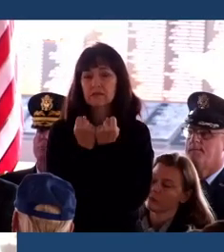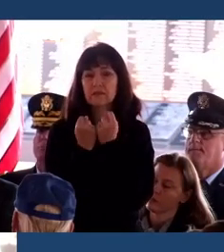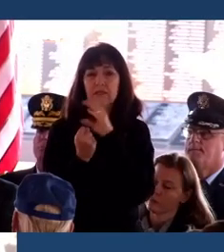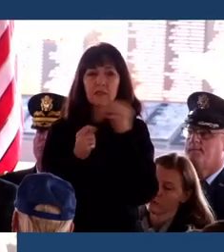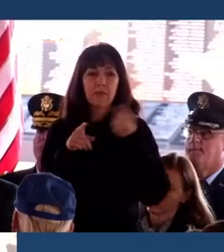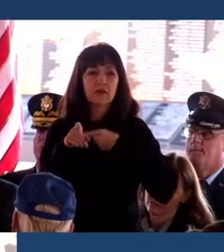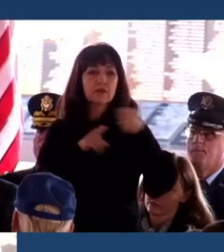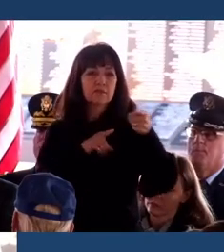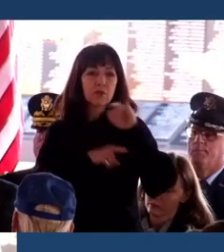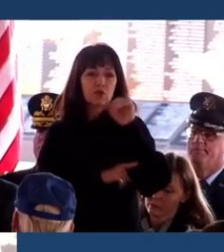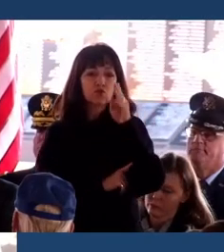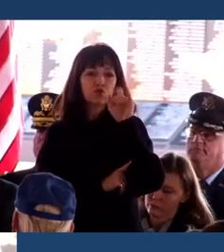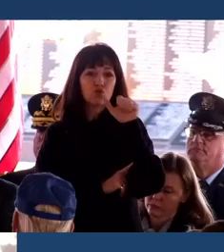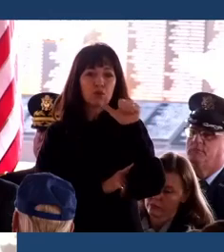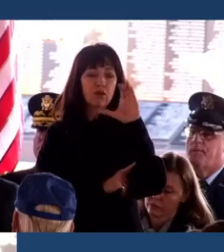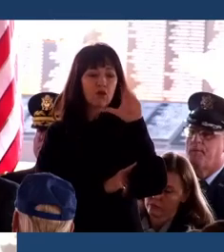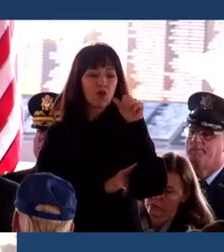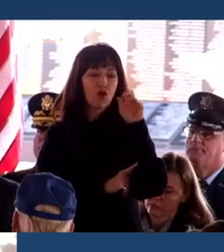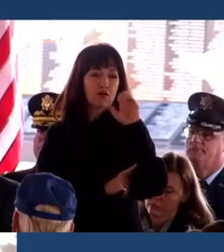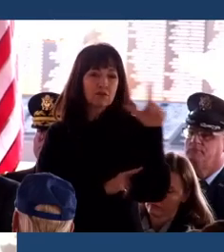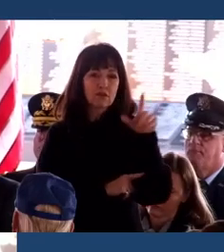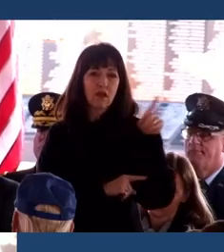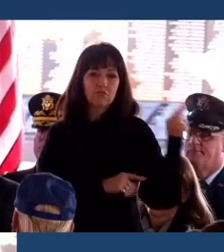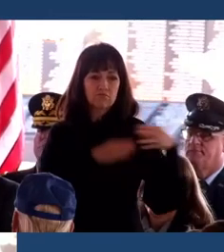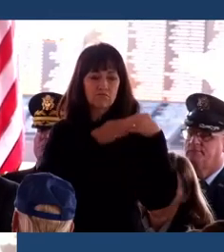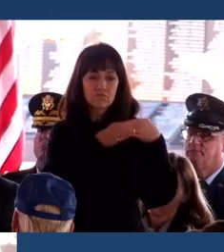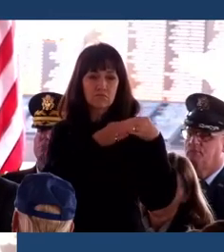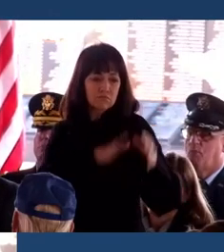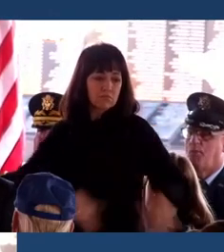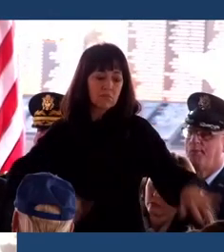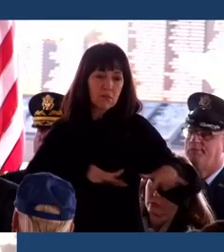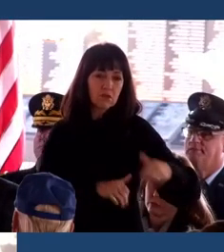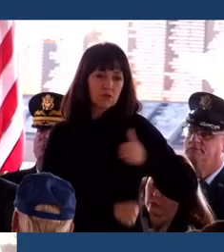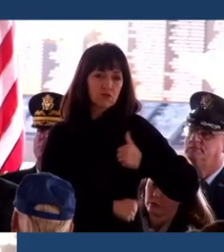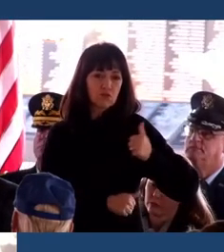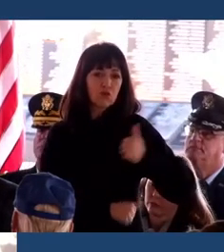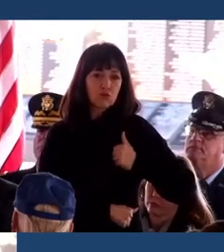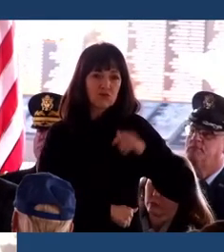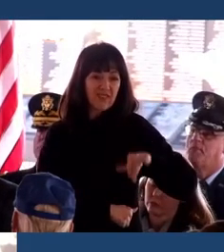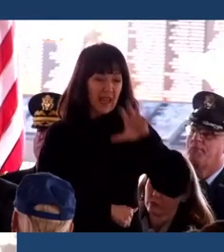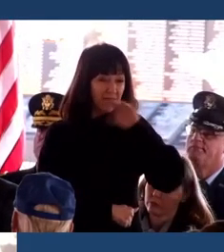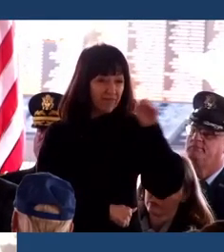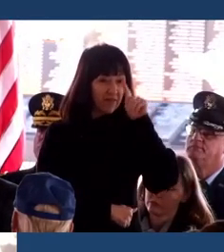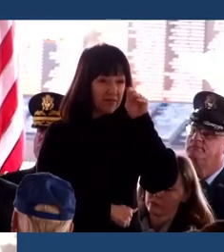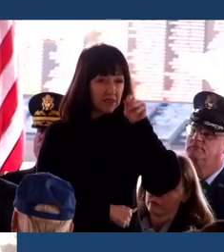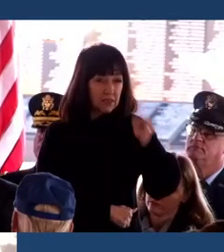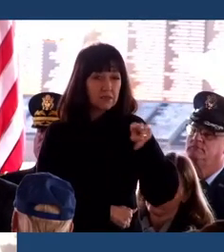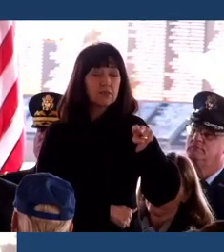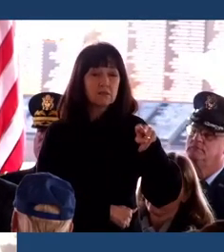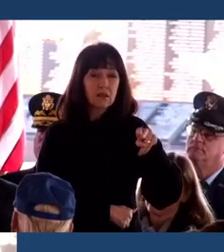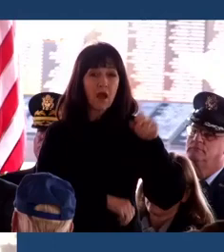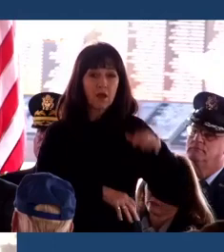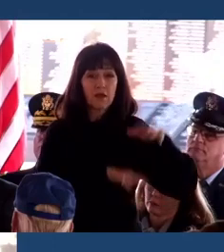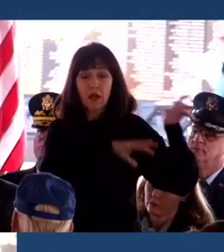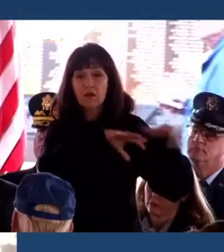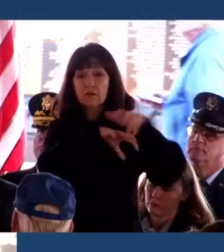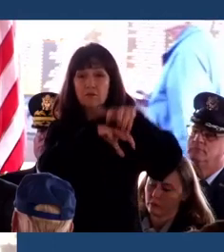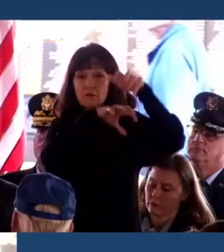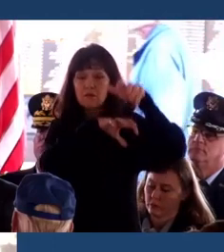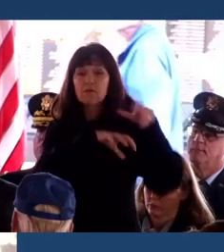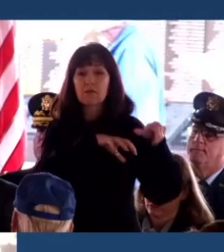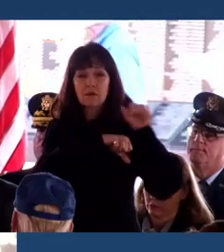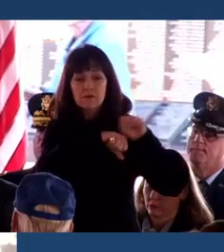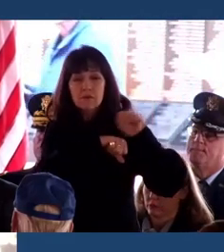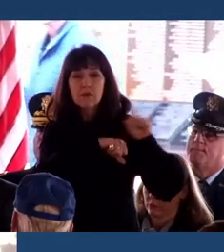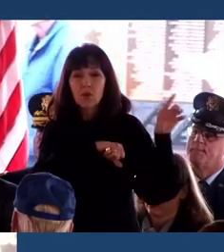Valcarcel, who led a team of soldiers operating a 50-ton Crane that supported the work of her unit and